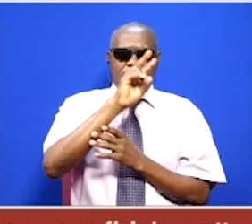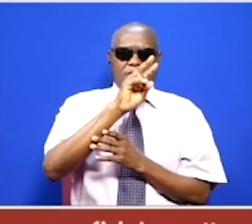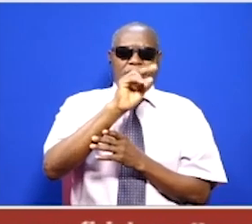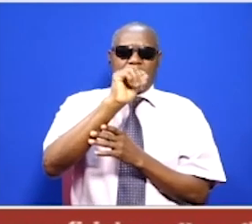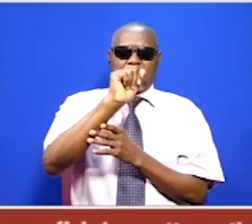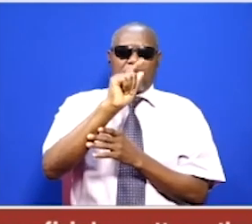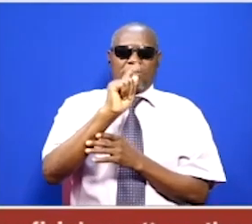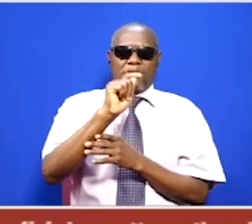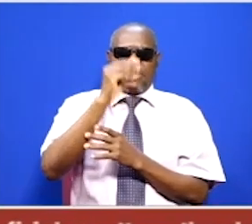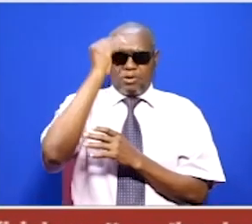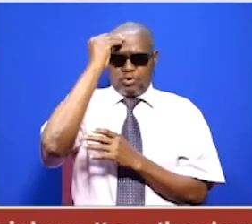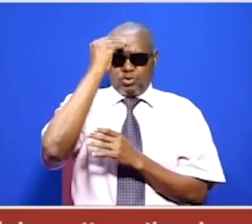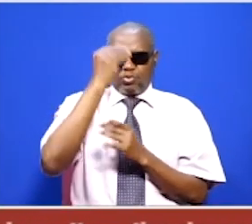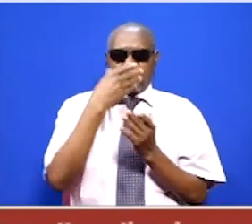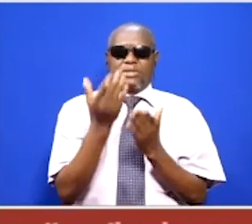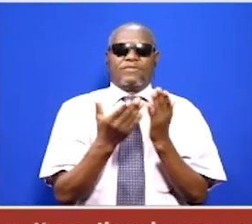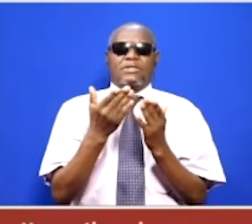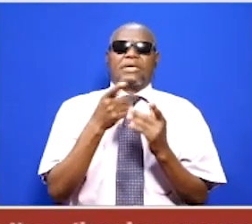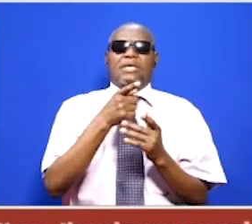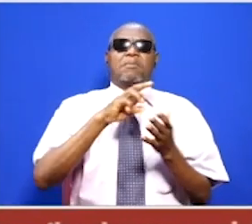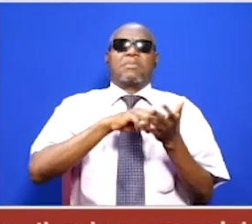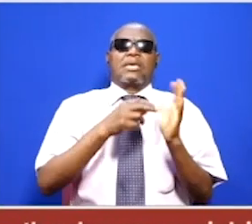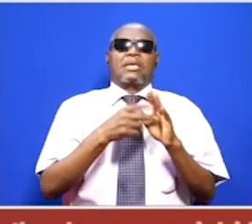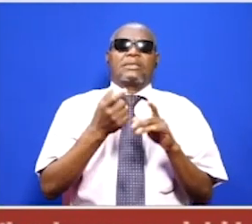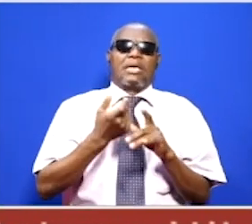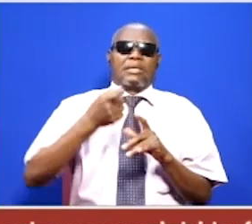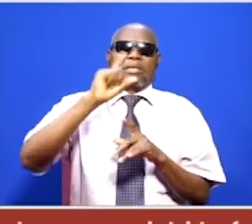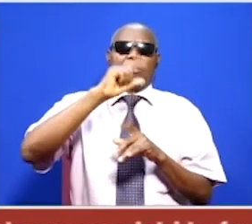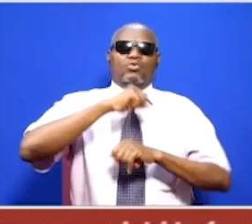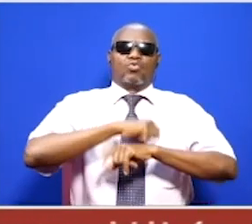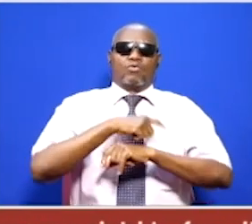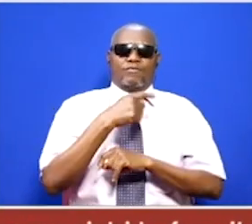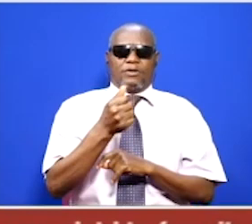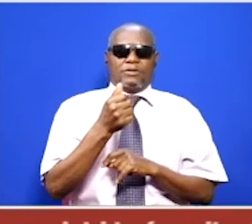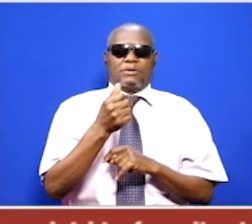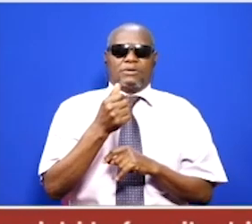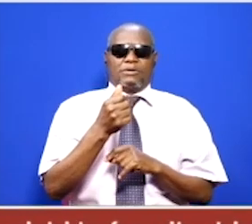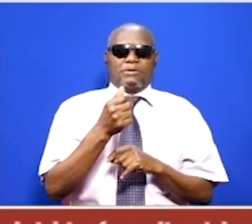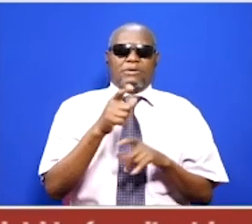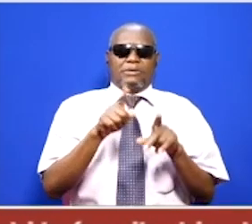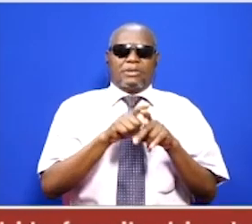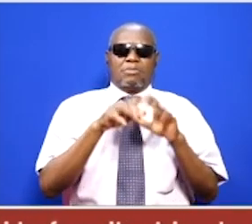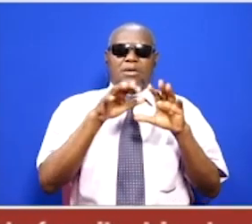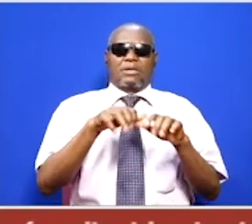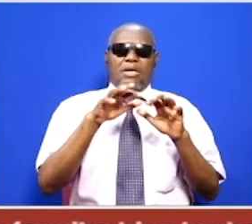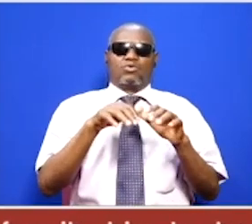on educational services, which means an increase in school fees, and tax on agricultural